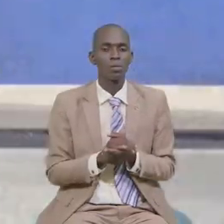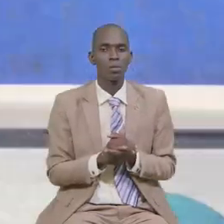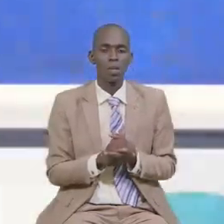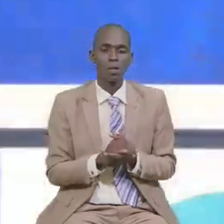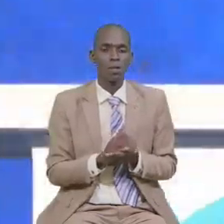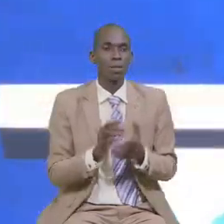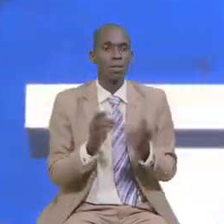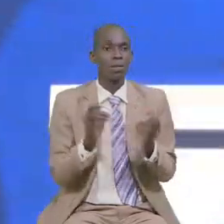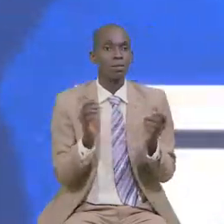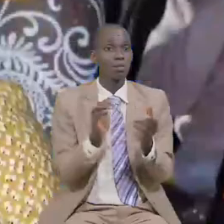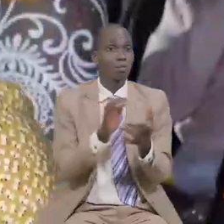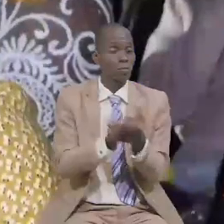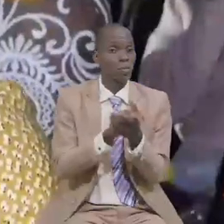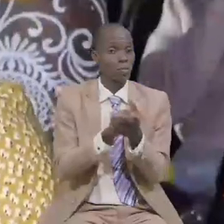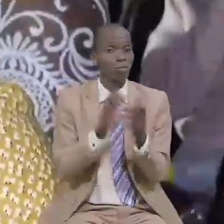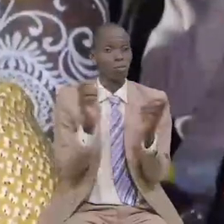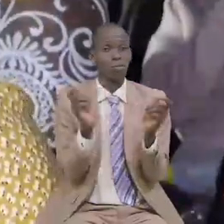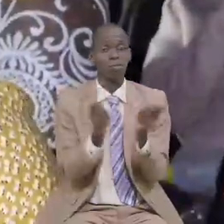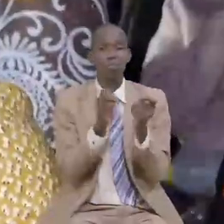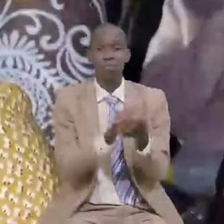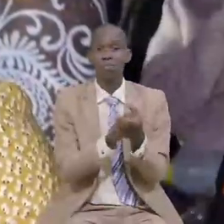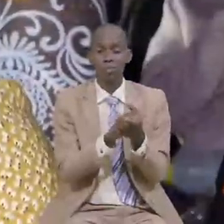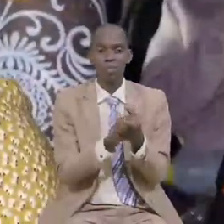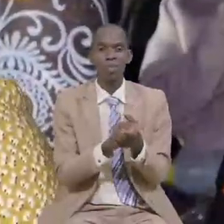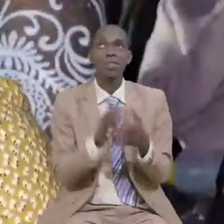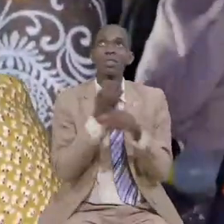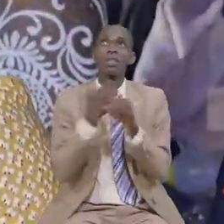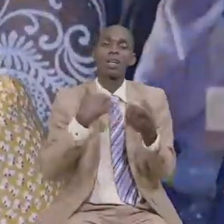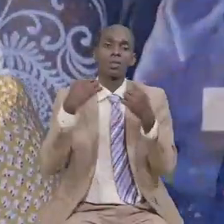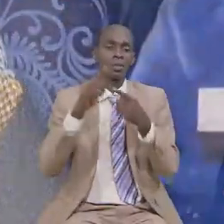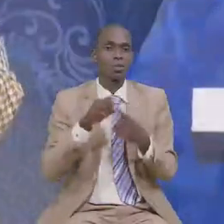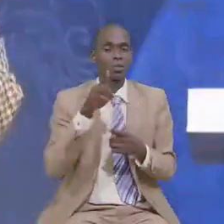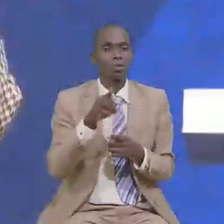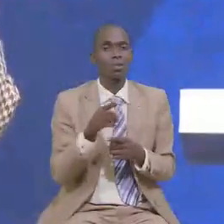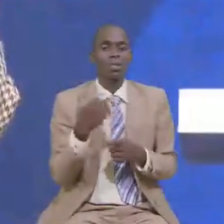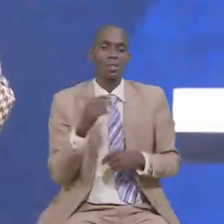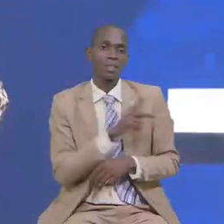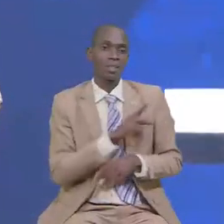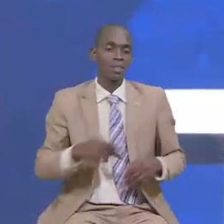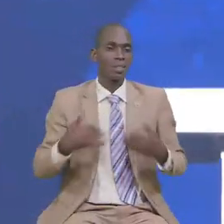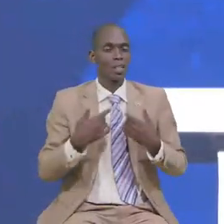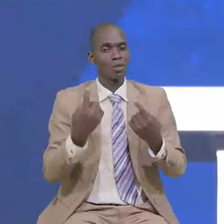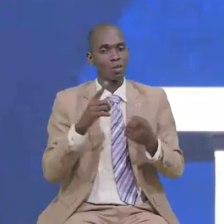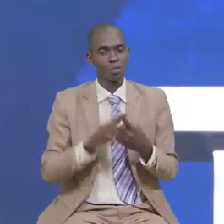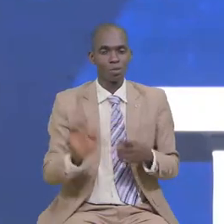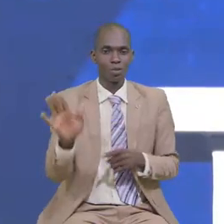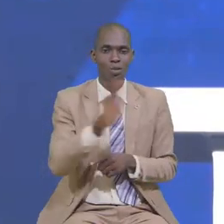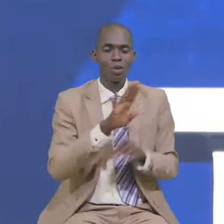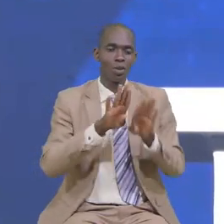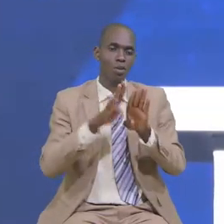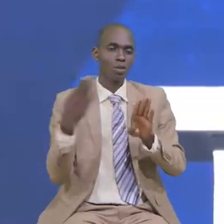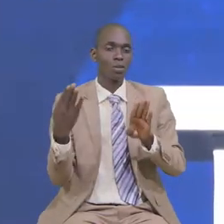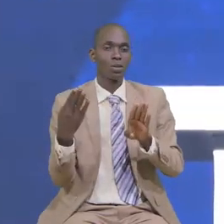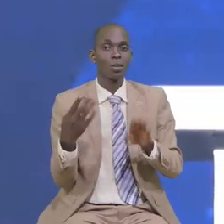Congratulations, salvation has come to you. The King has come to your door. The